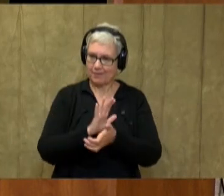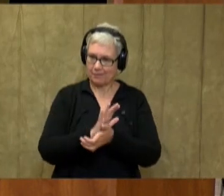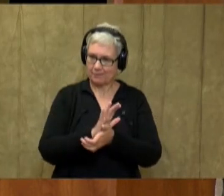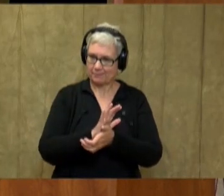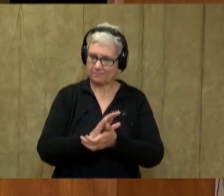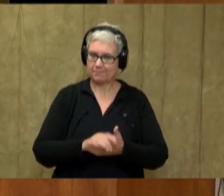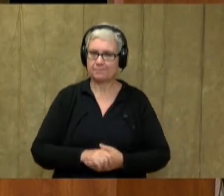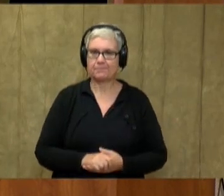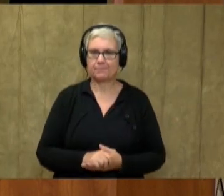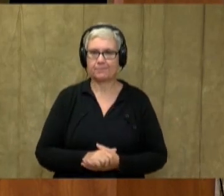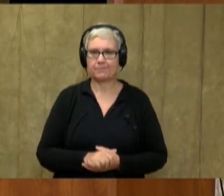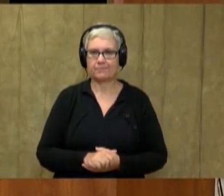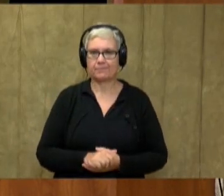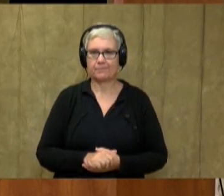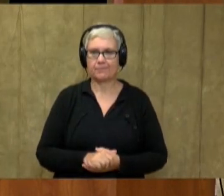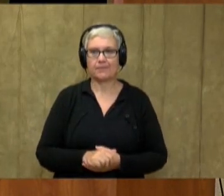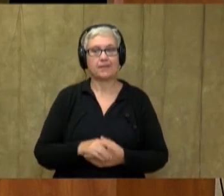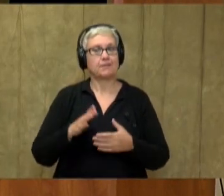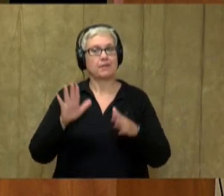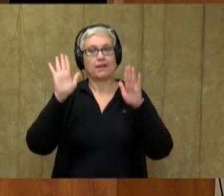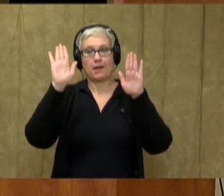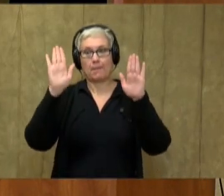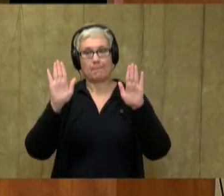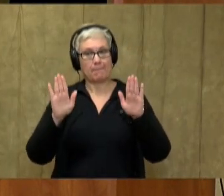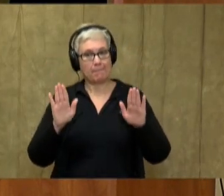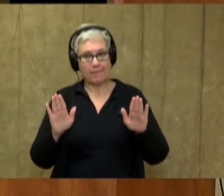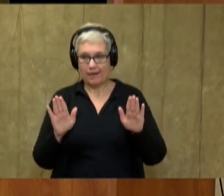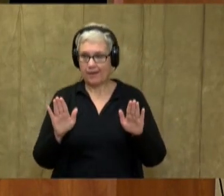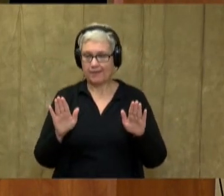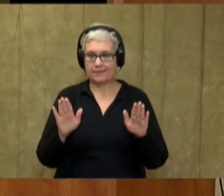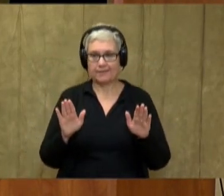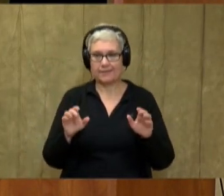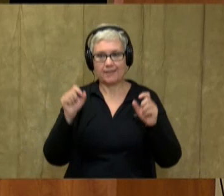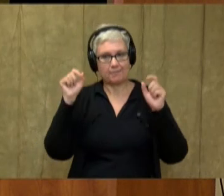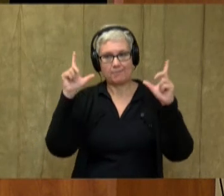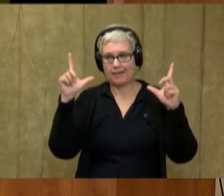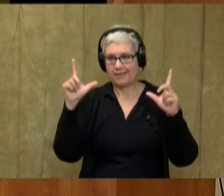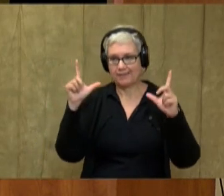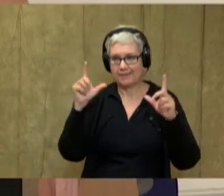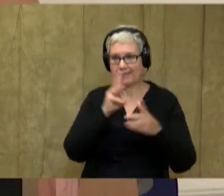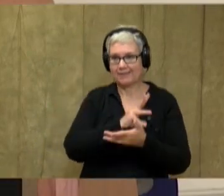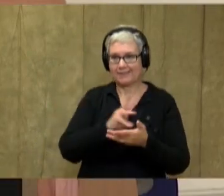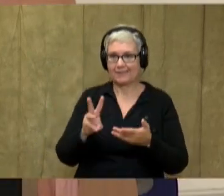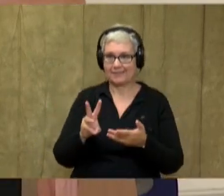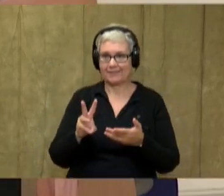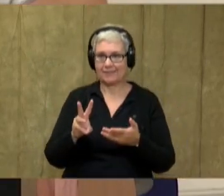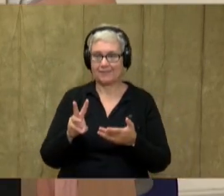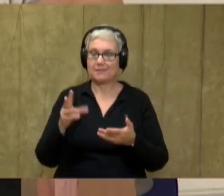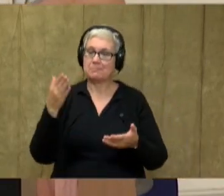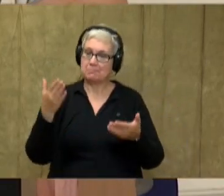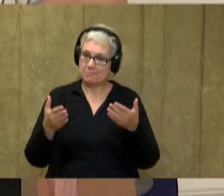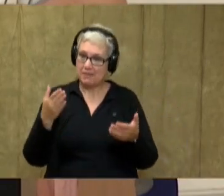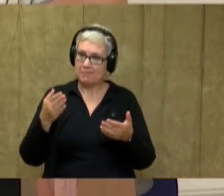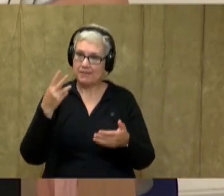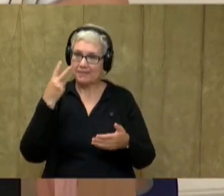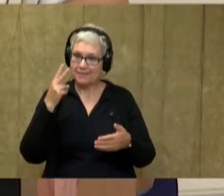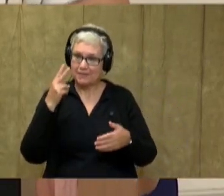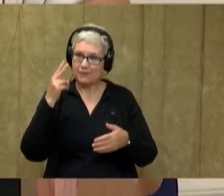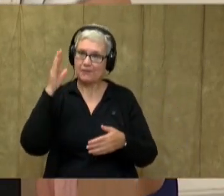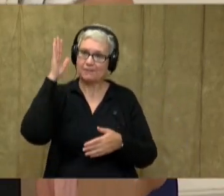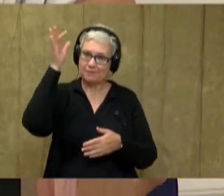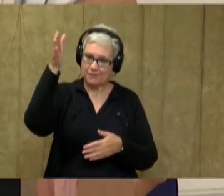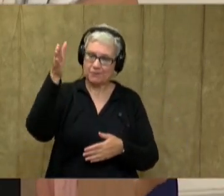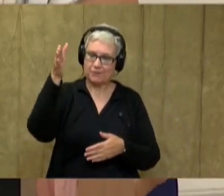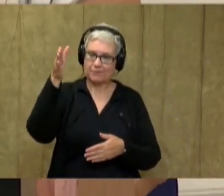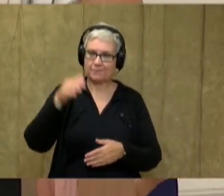guys. It has been an amazing 6 weeks with you guys, and I look forward to possibly seeing you guys within the near